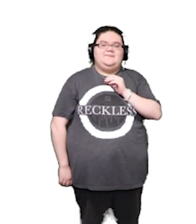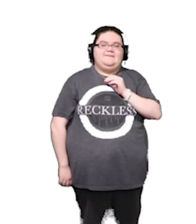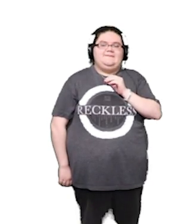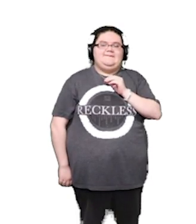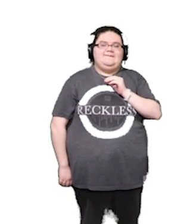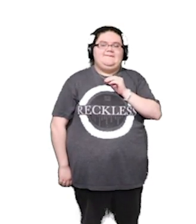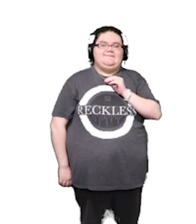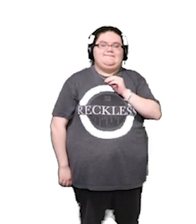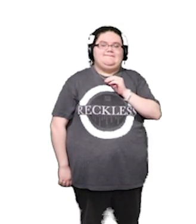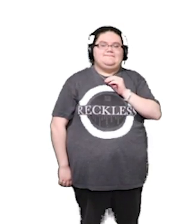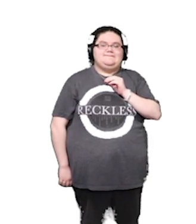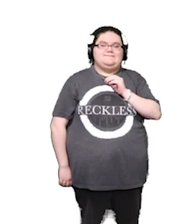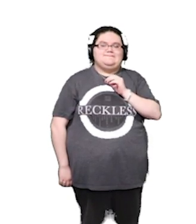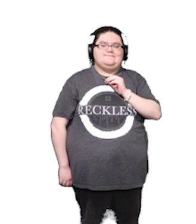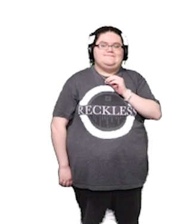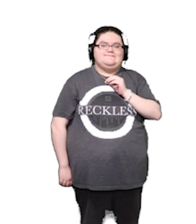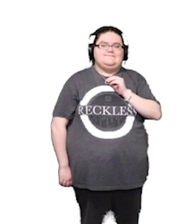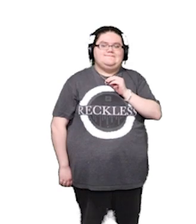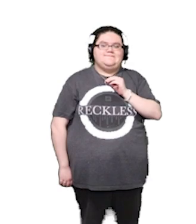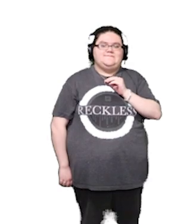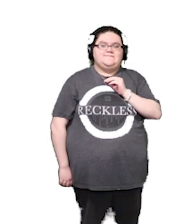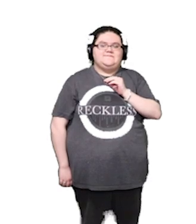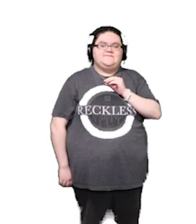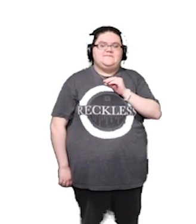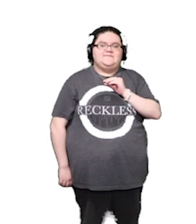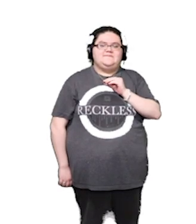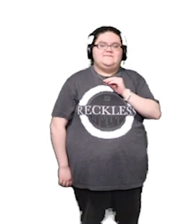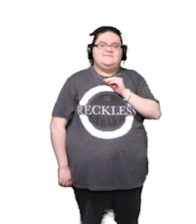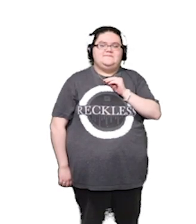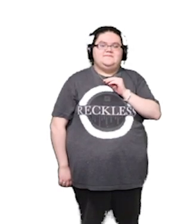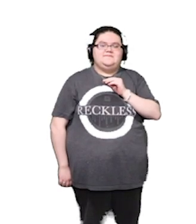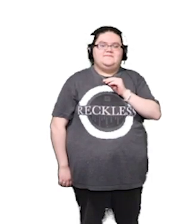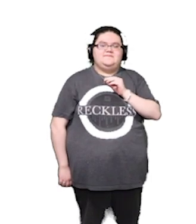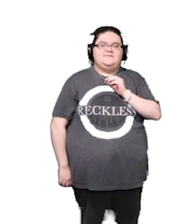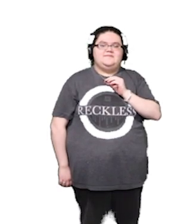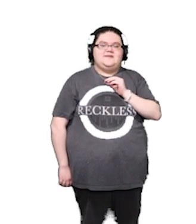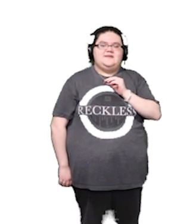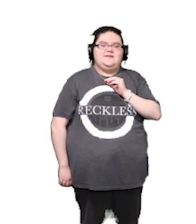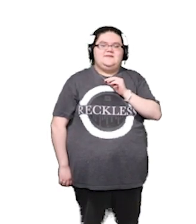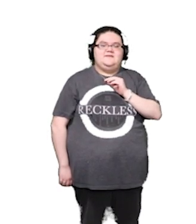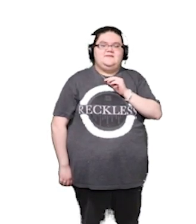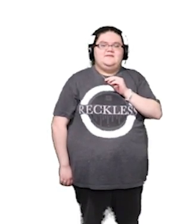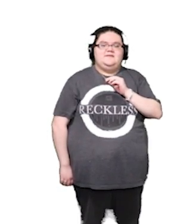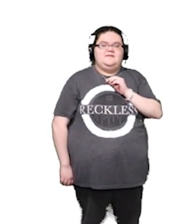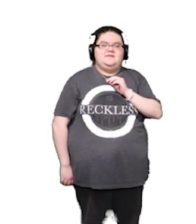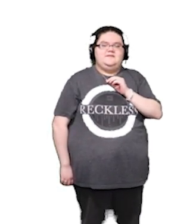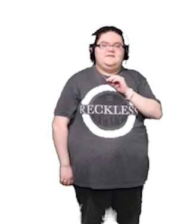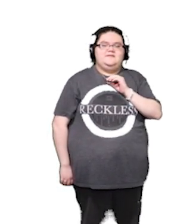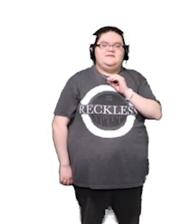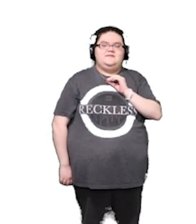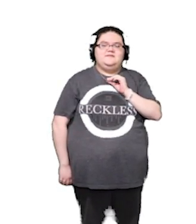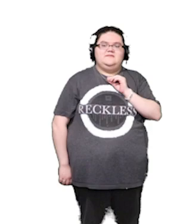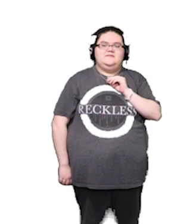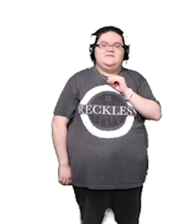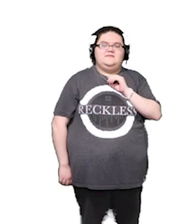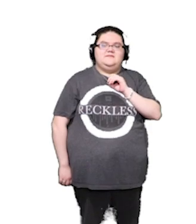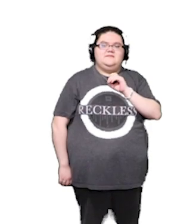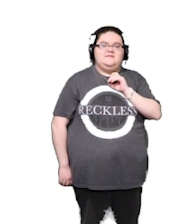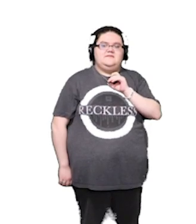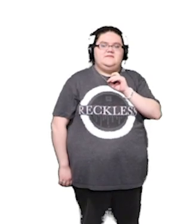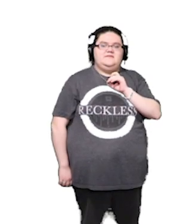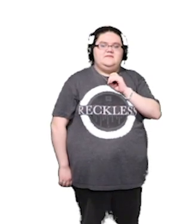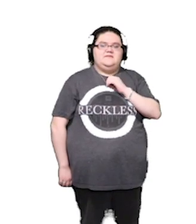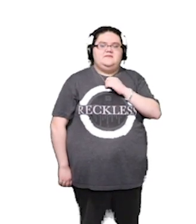like, the turbines are actually spinning by wind. It's not like being because it's so. What if it's not windy? Then they're just doing. That's why they do it in